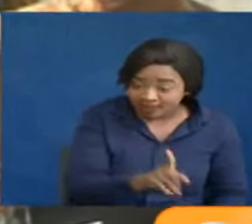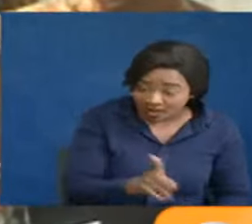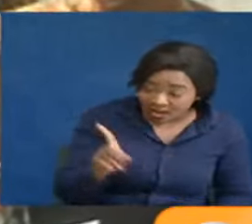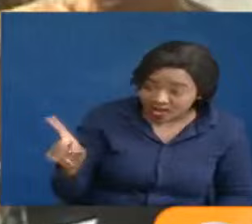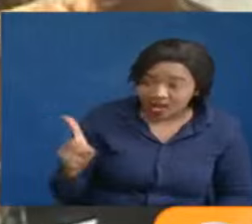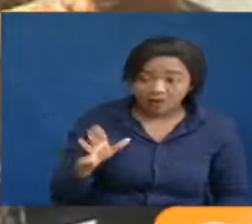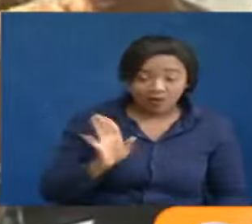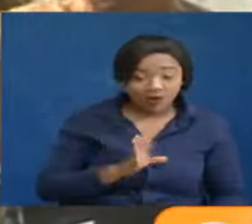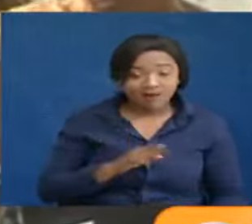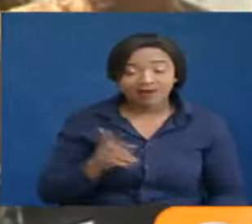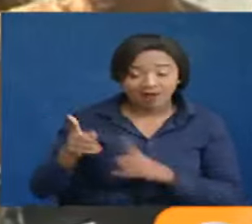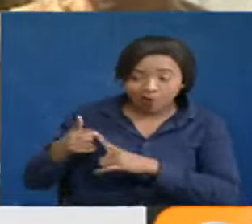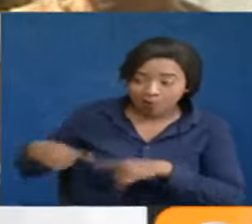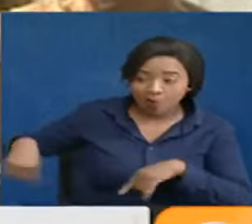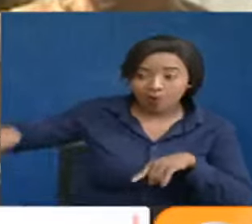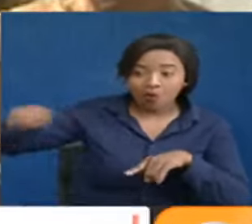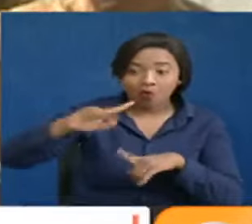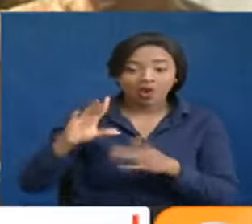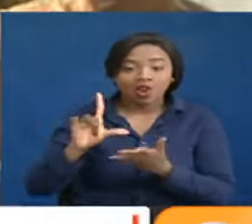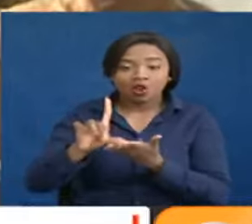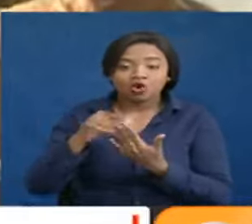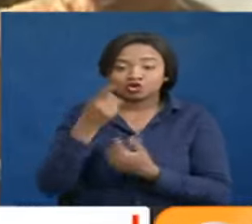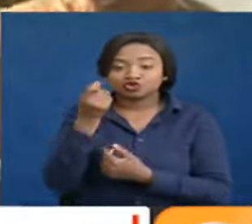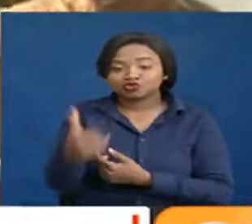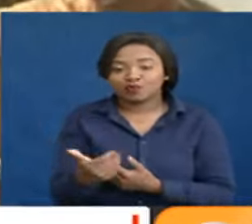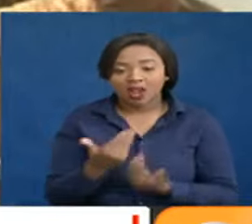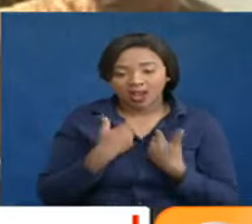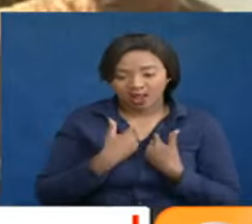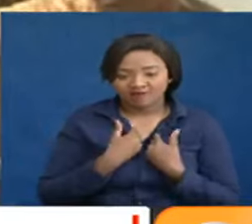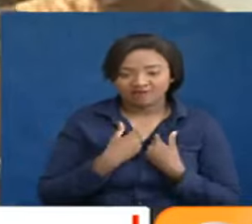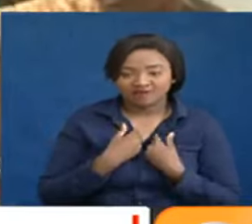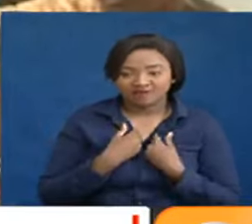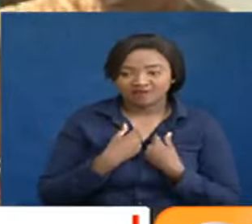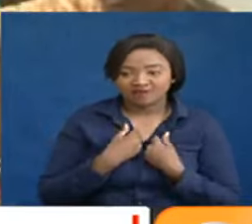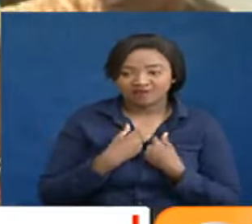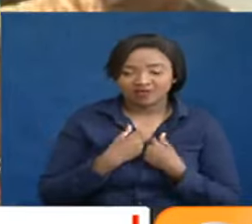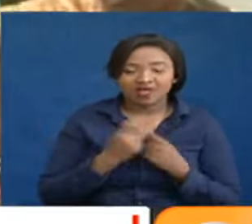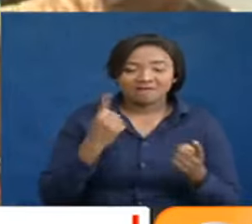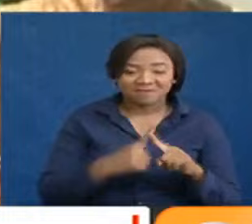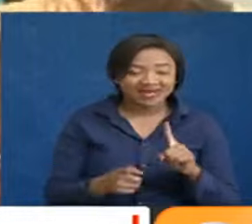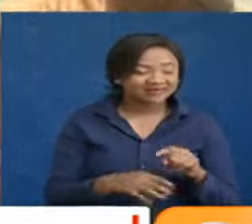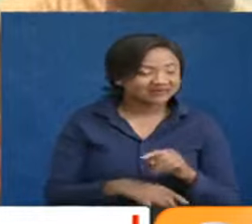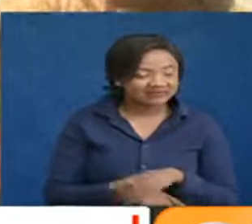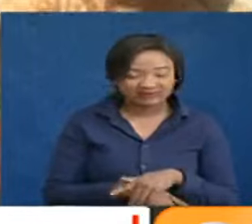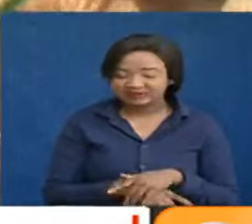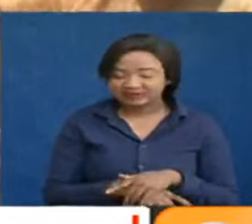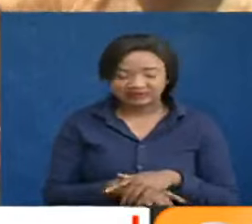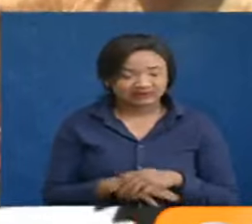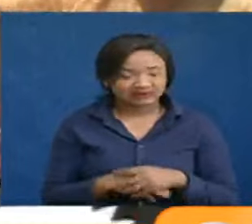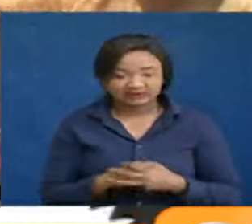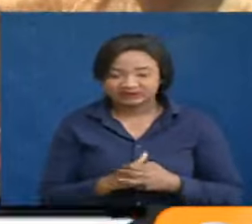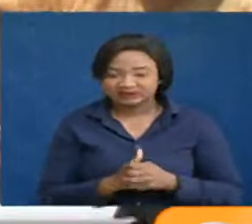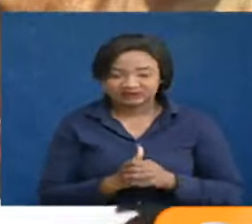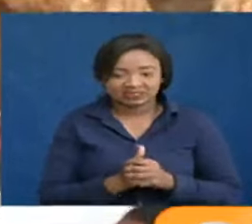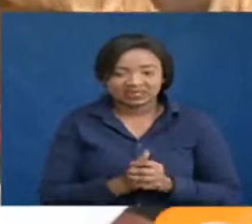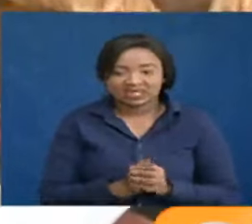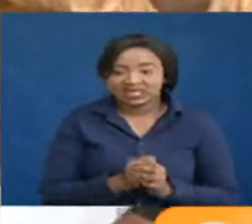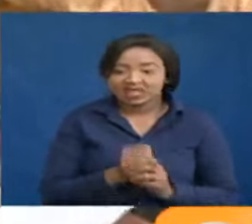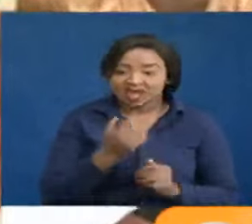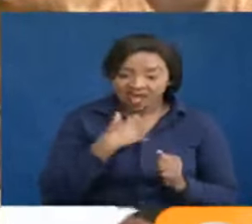amechukua pesa kidogo, interest yenye amewekewa ni mingi, kwa sababu microfinance hawezi kubali aende hasara. Hiyo